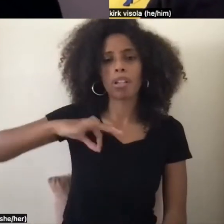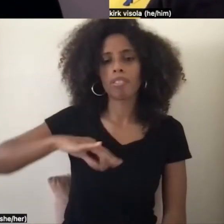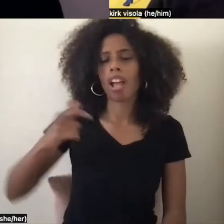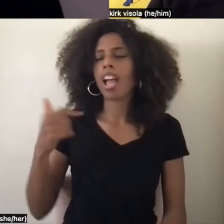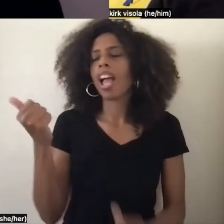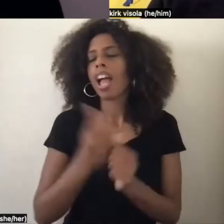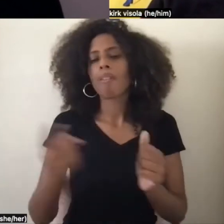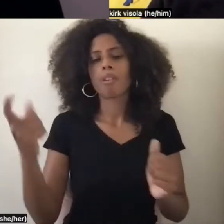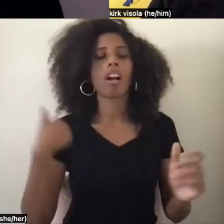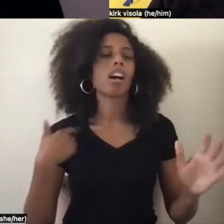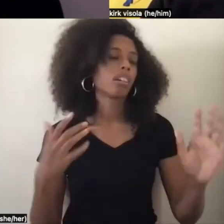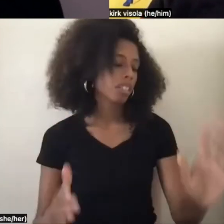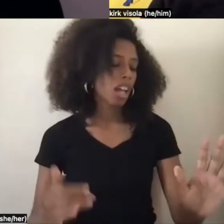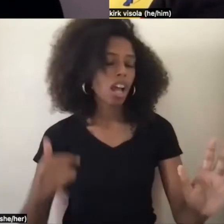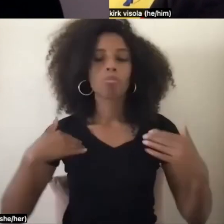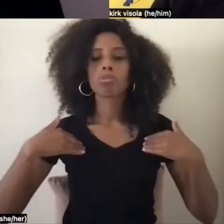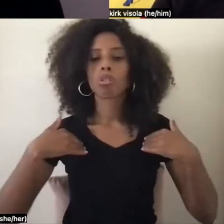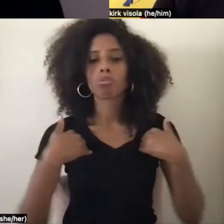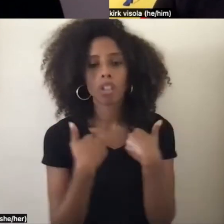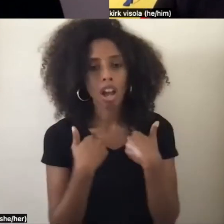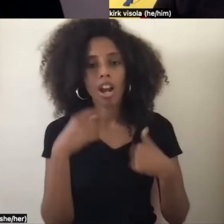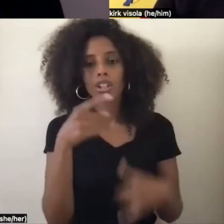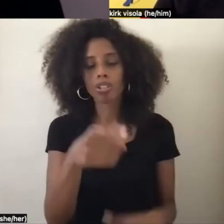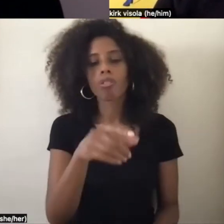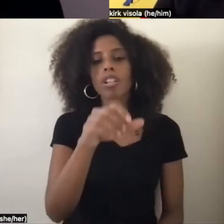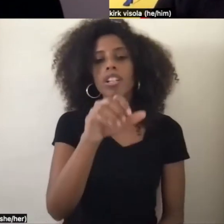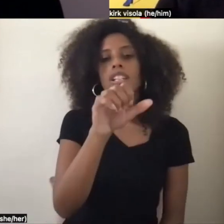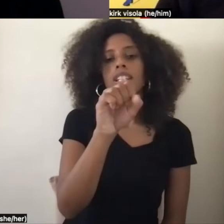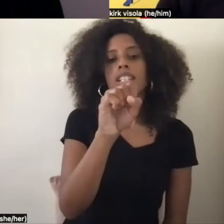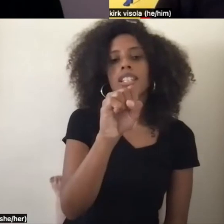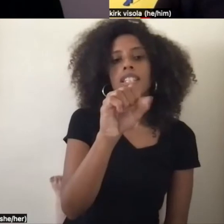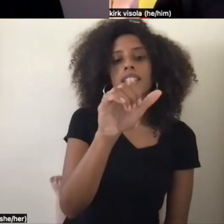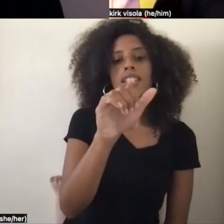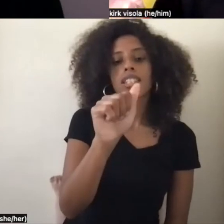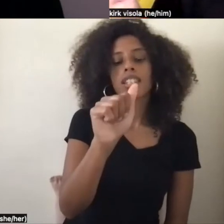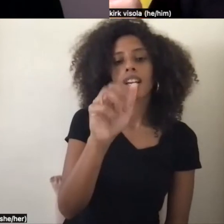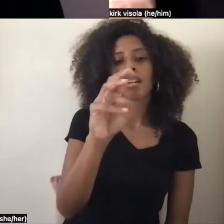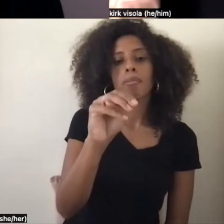you semantic, loving, analytical,